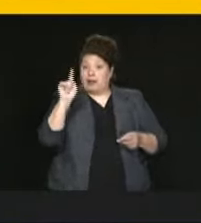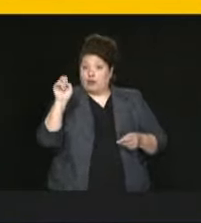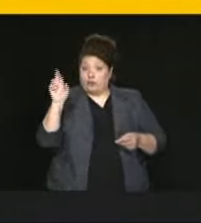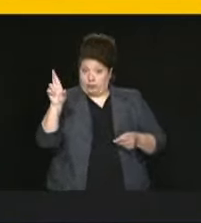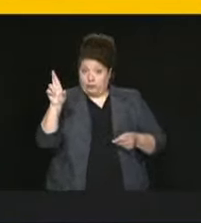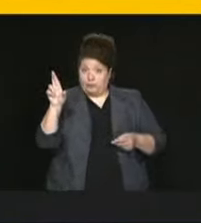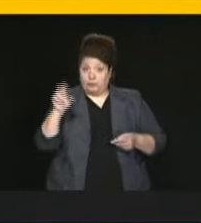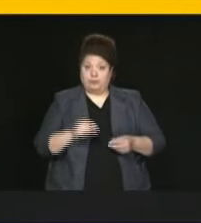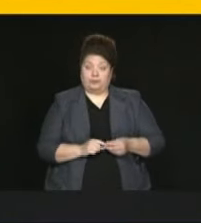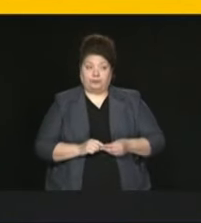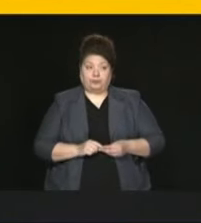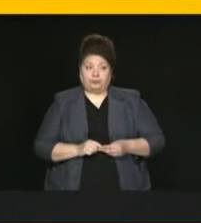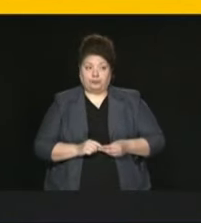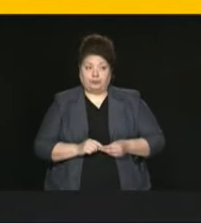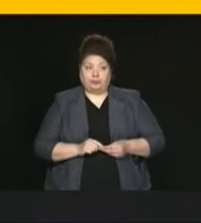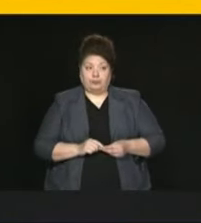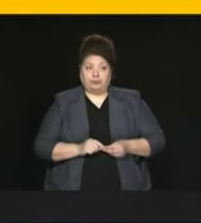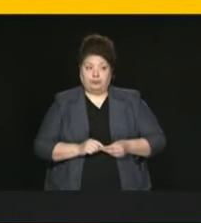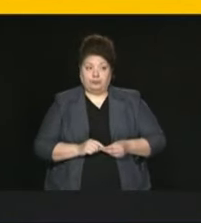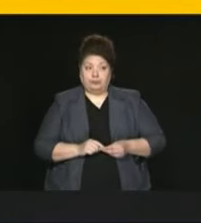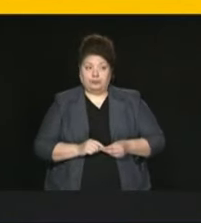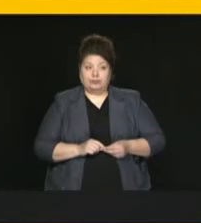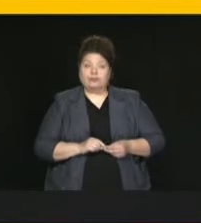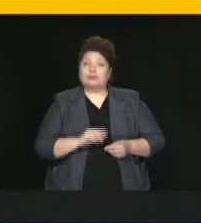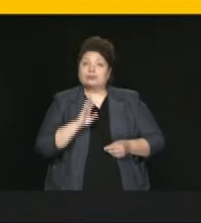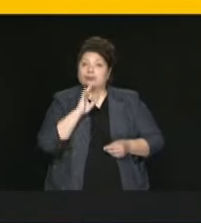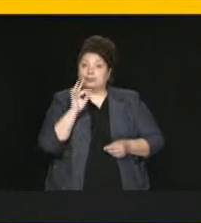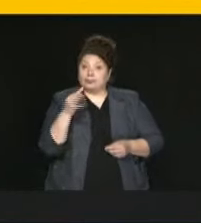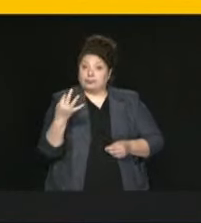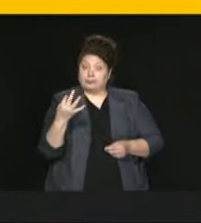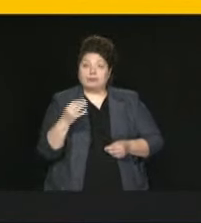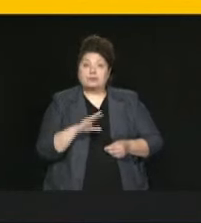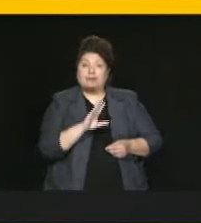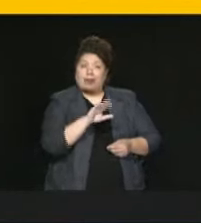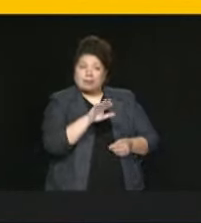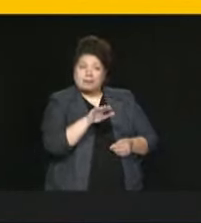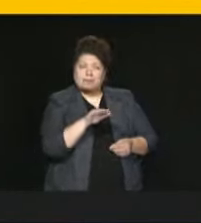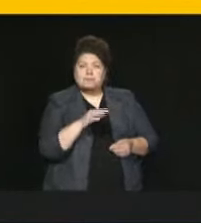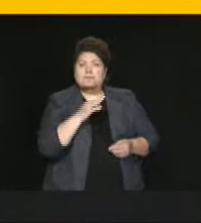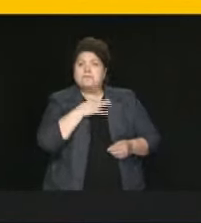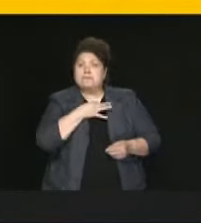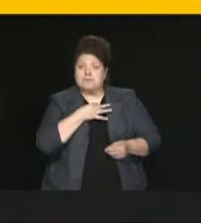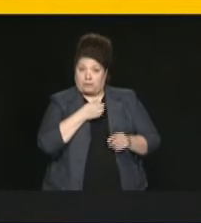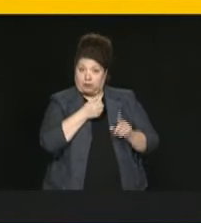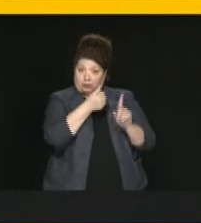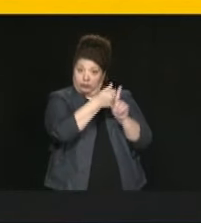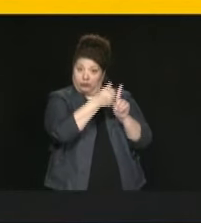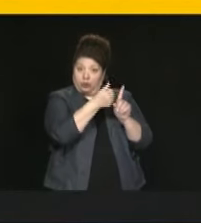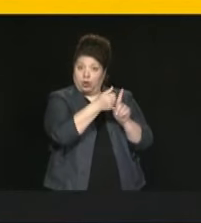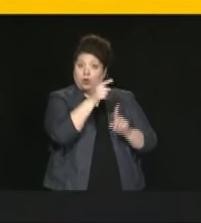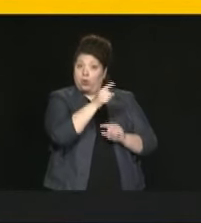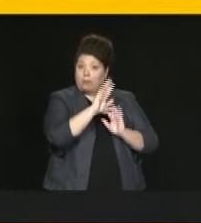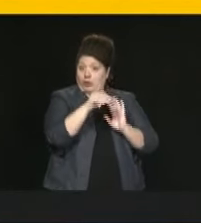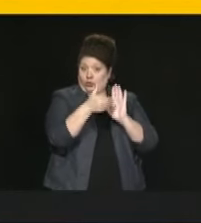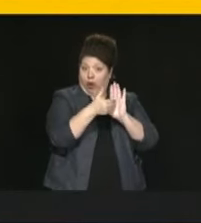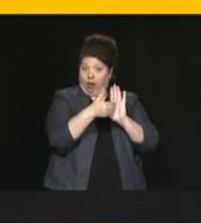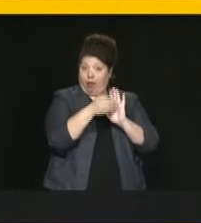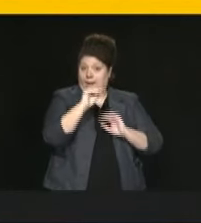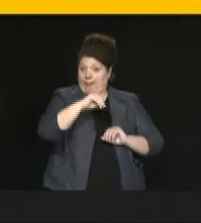Minister, I'd like to hear, as a Montreal MP, do you share the Prime Minister's concerns,